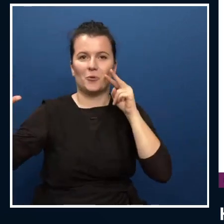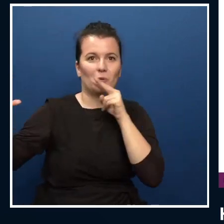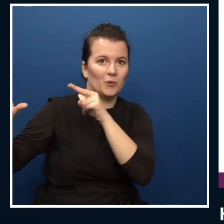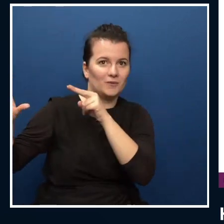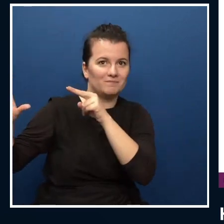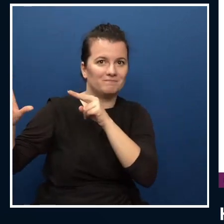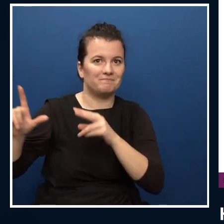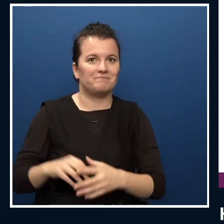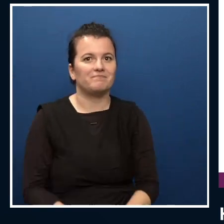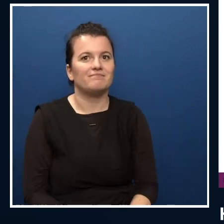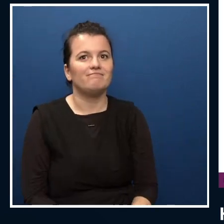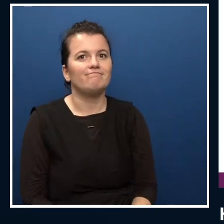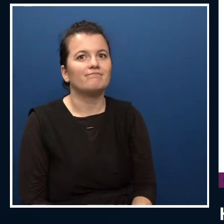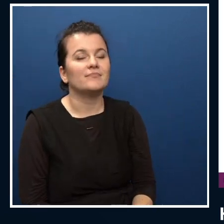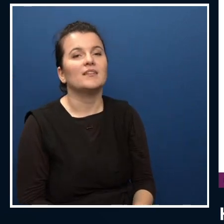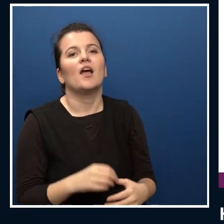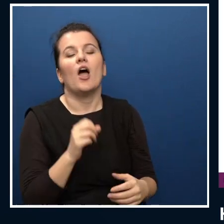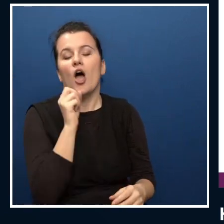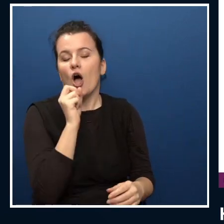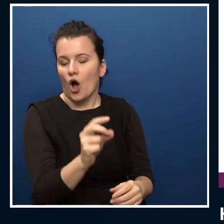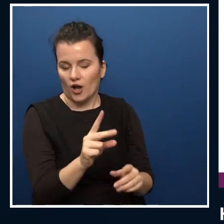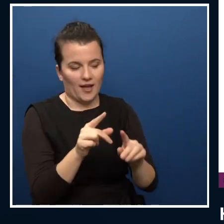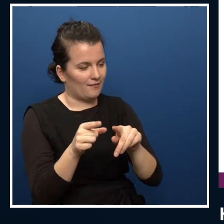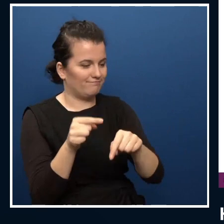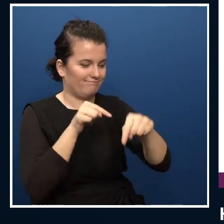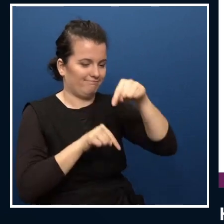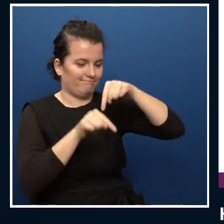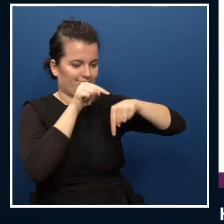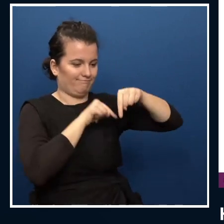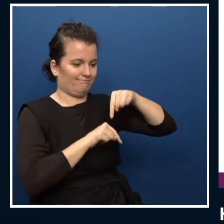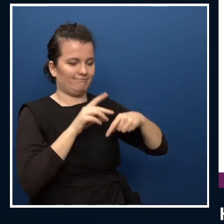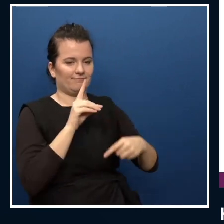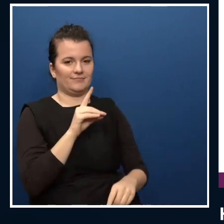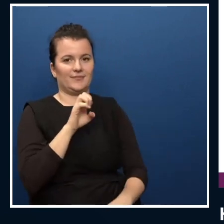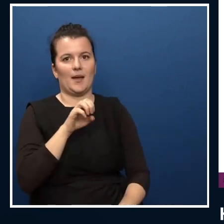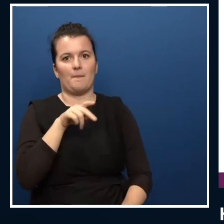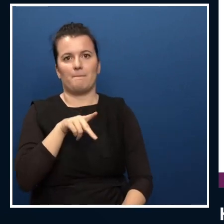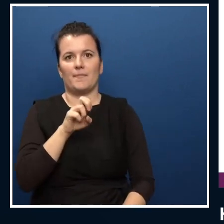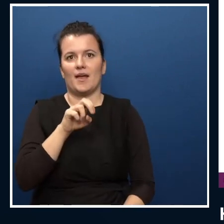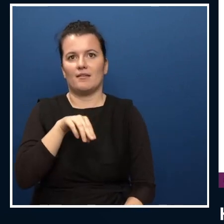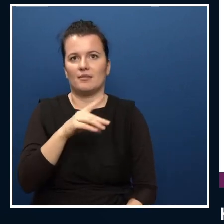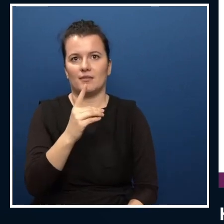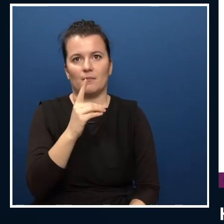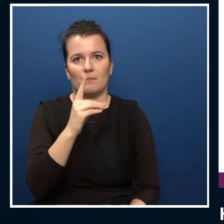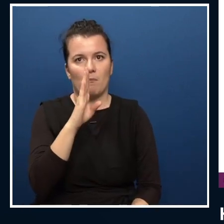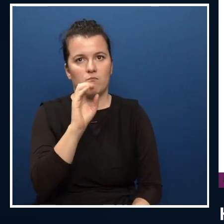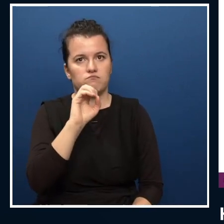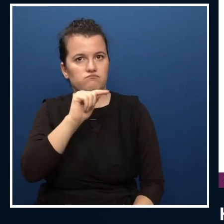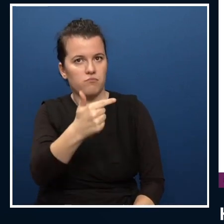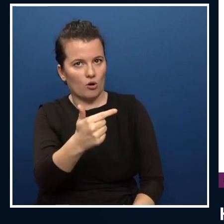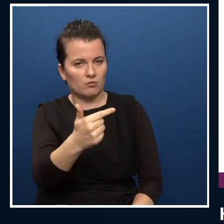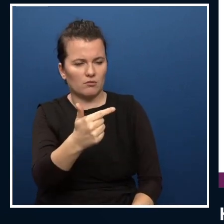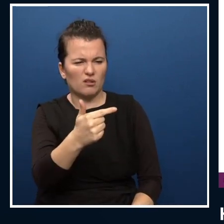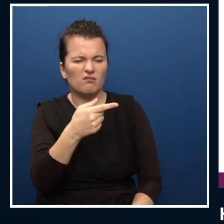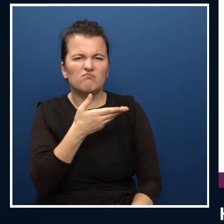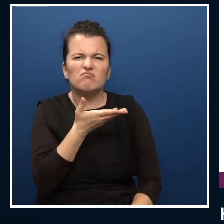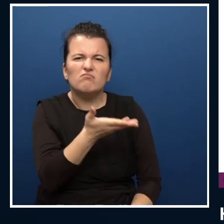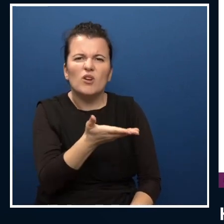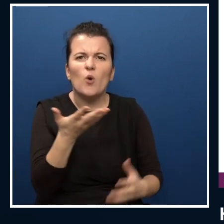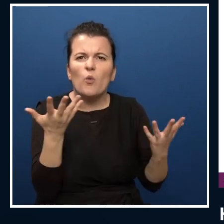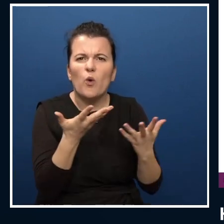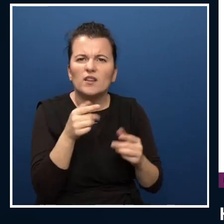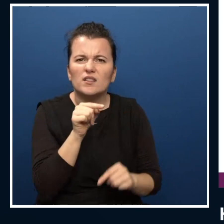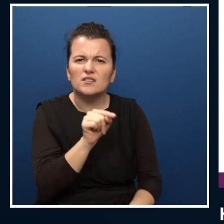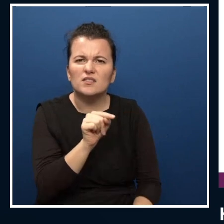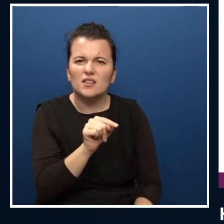Dependabot is another person who is looking at my code and noticing that there's a